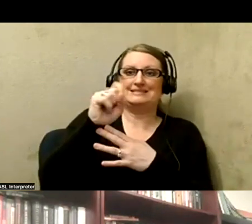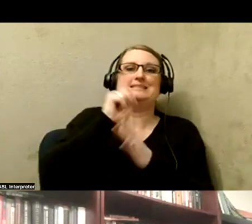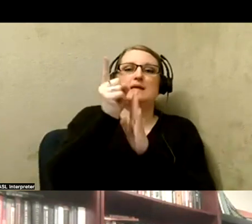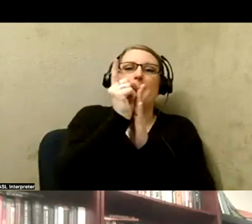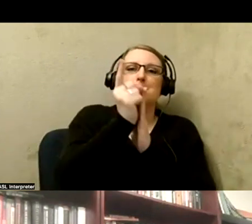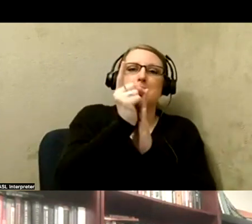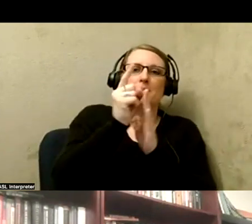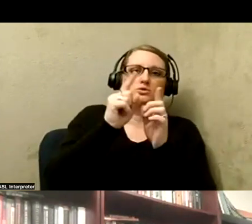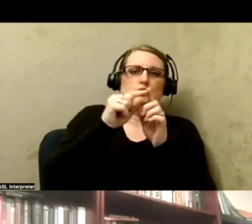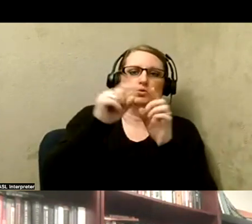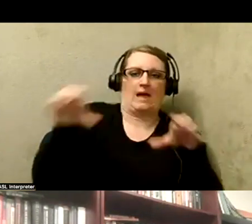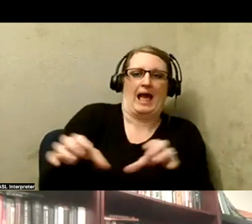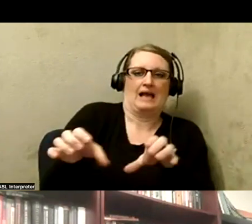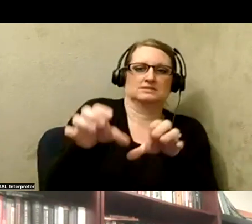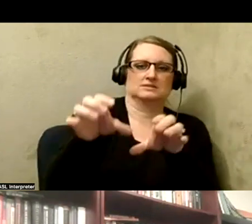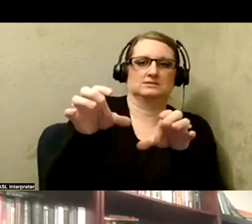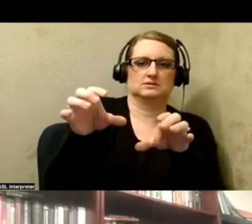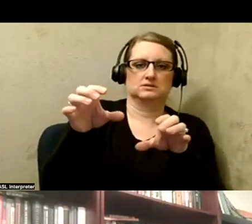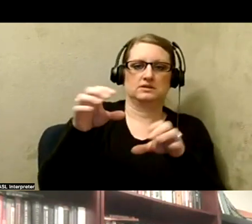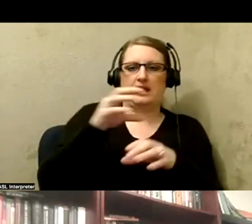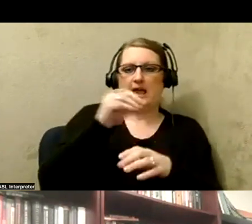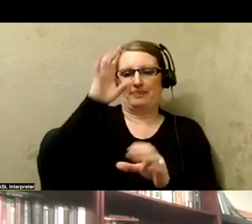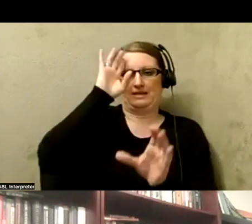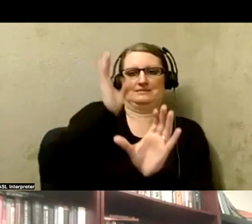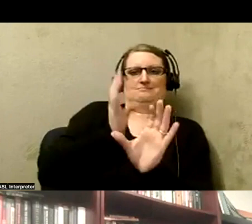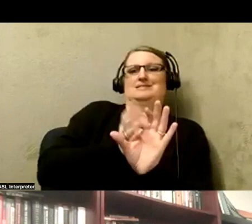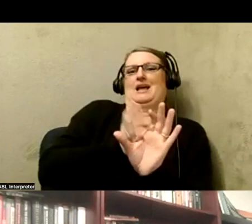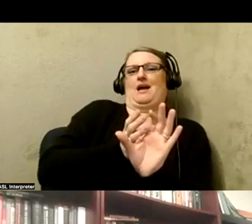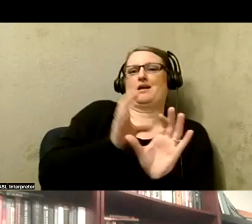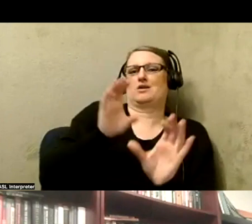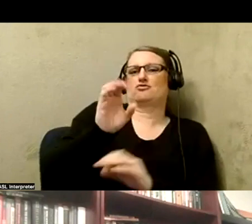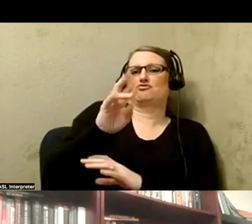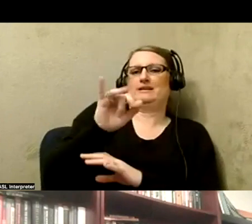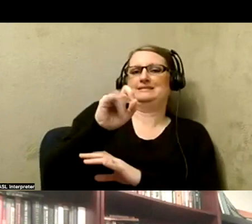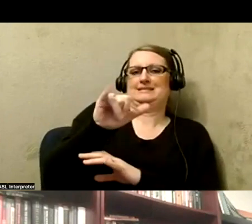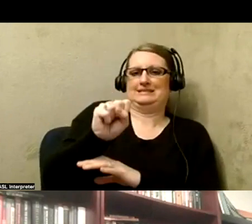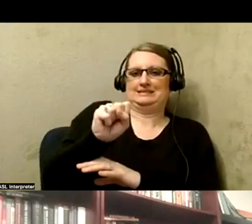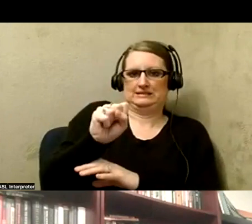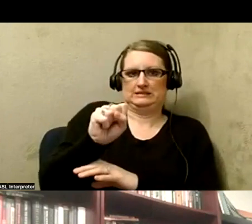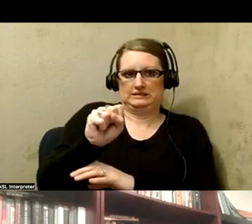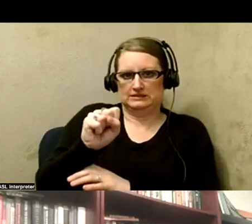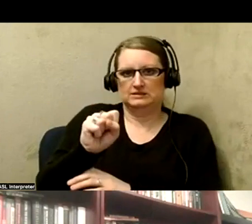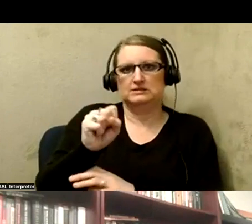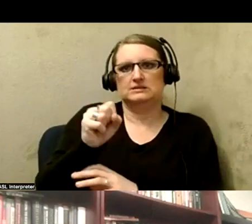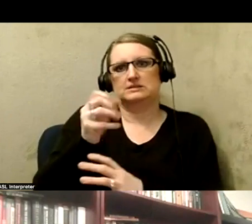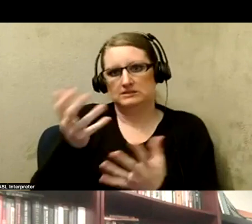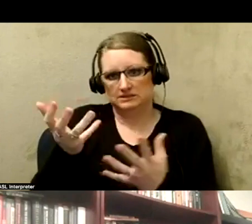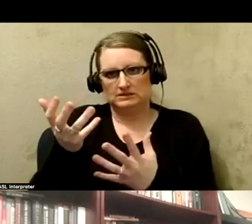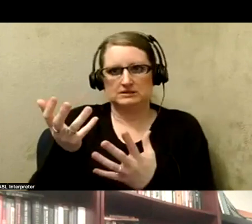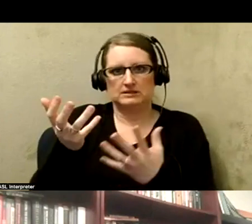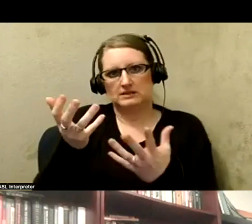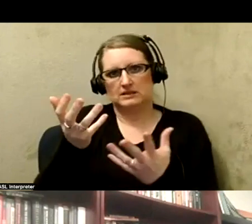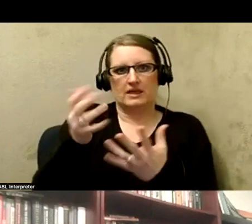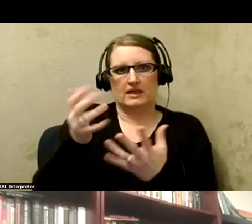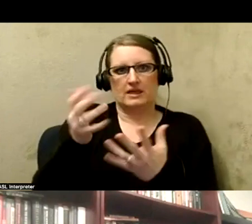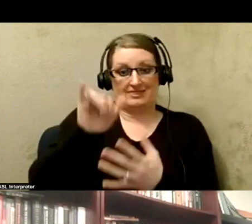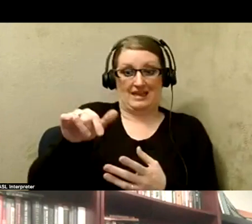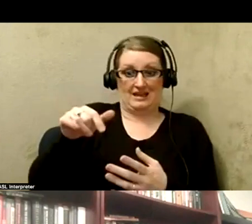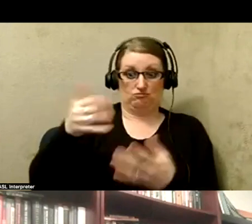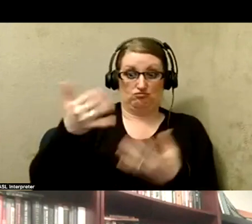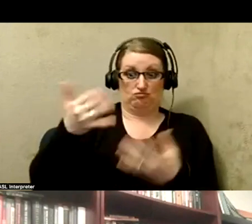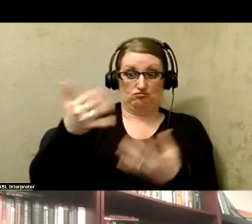moment to act, right? And the psychotic crisis, the kind of cultural crisis that we're in,